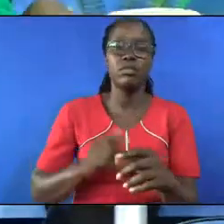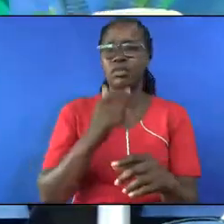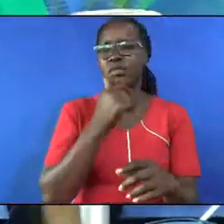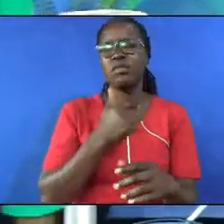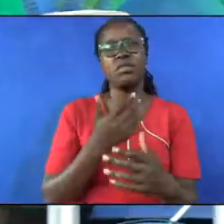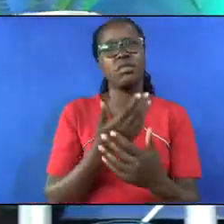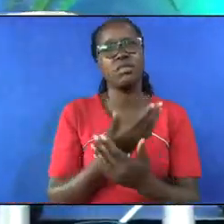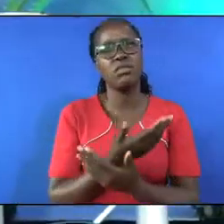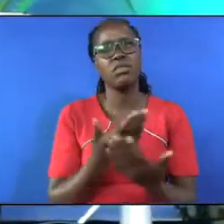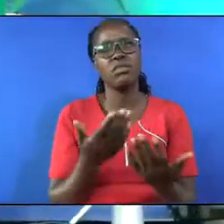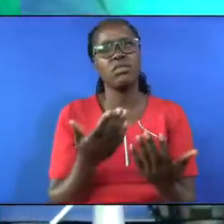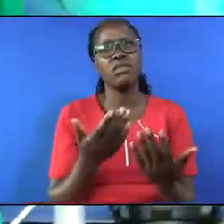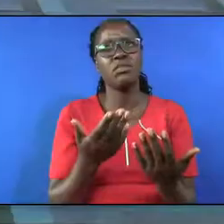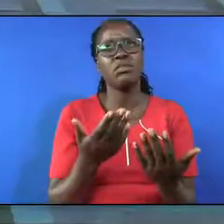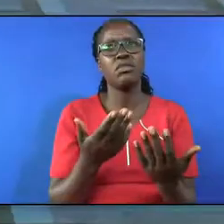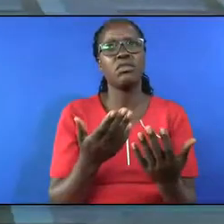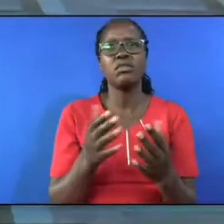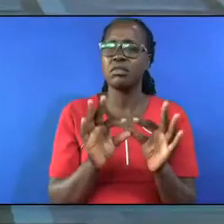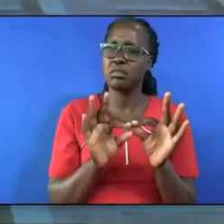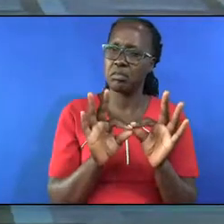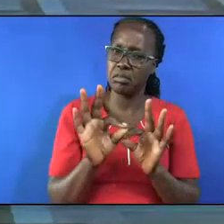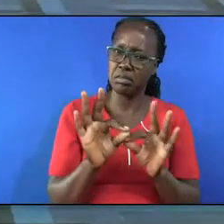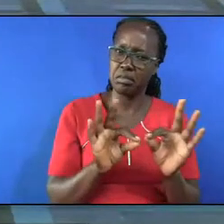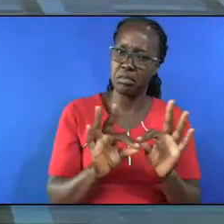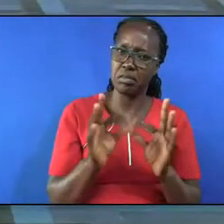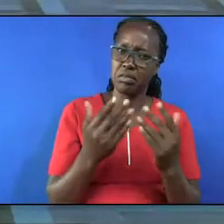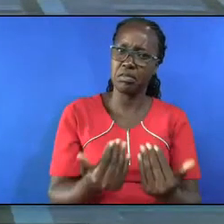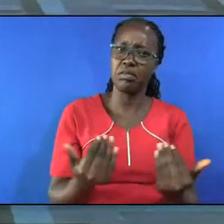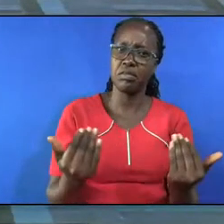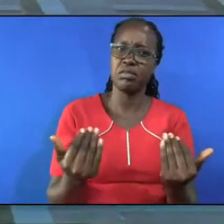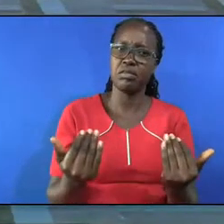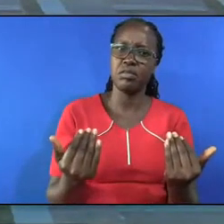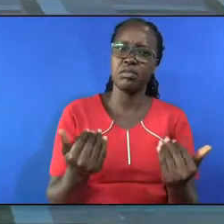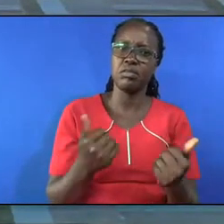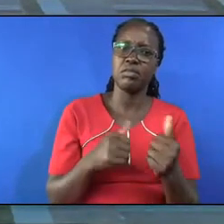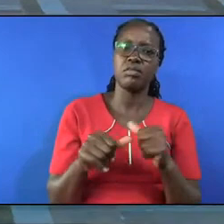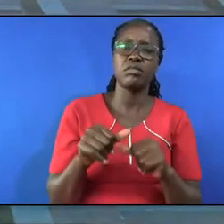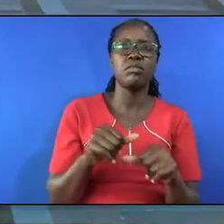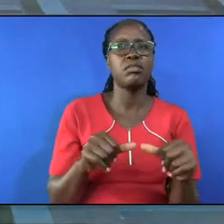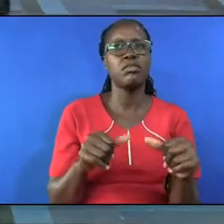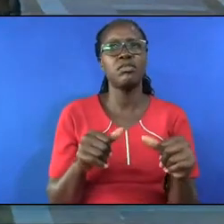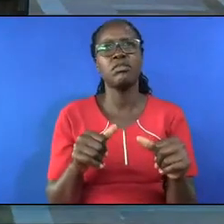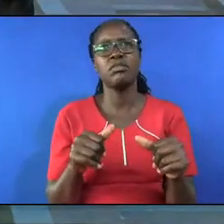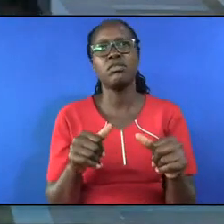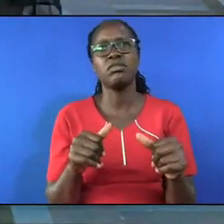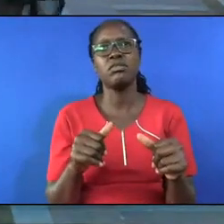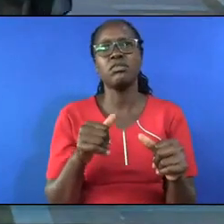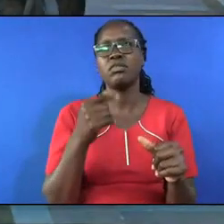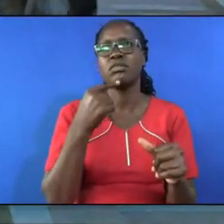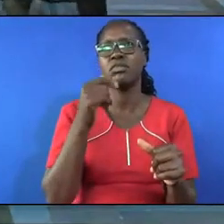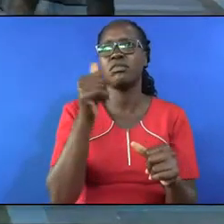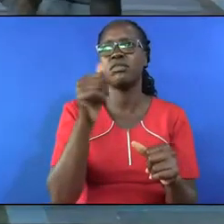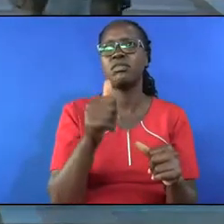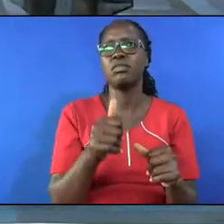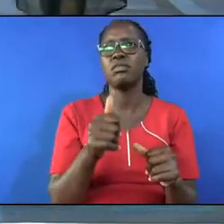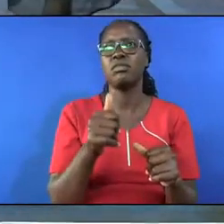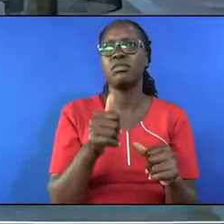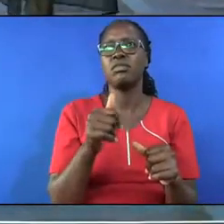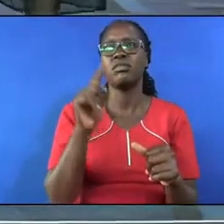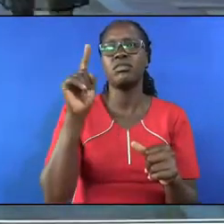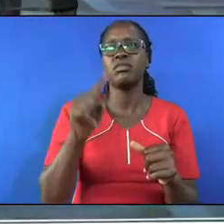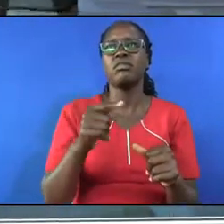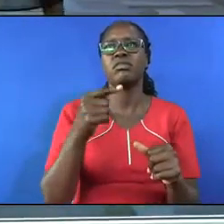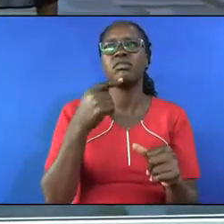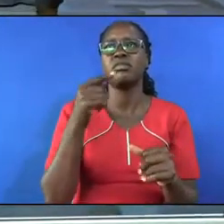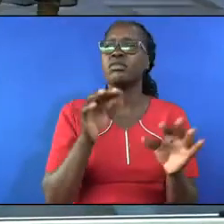where you cannot start explaining to children. For example, if the child is around, has not even started talking, you cannot tell me